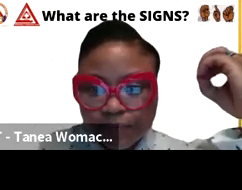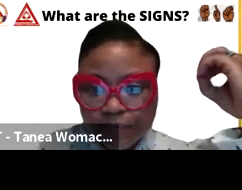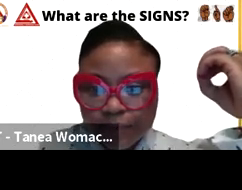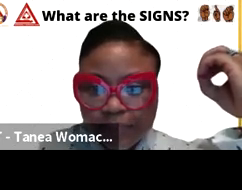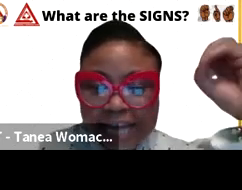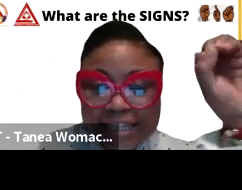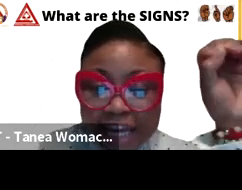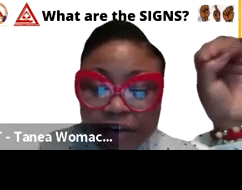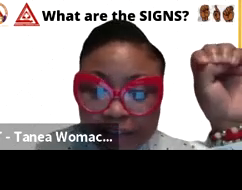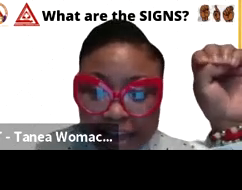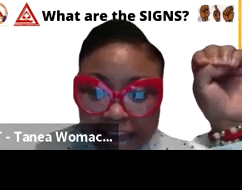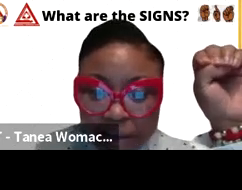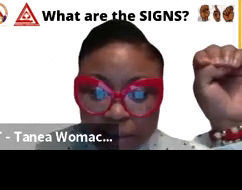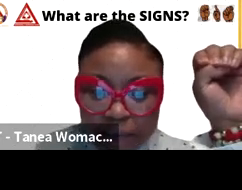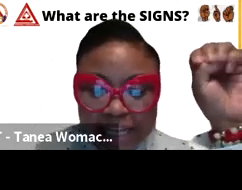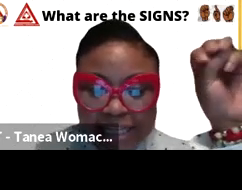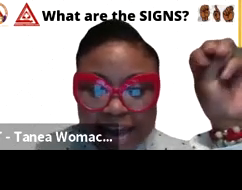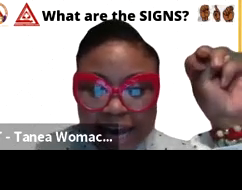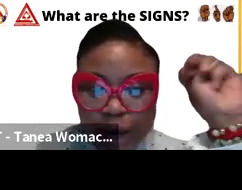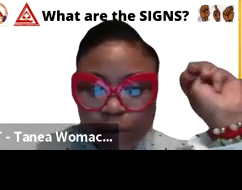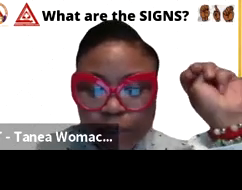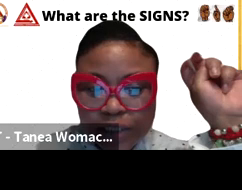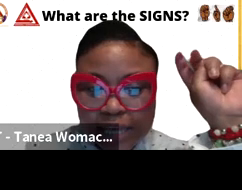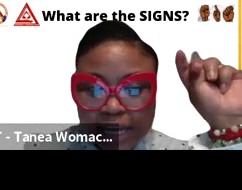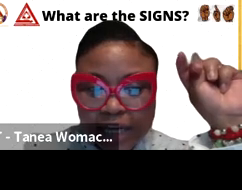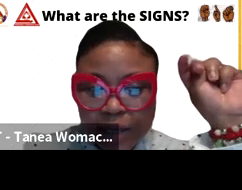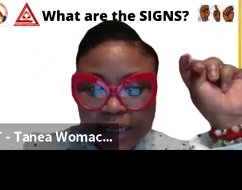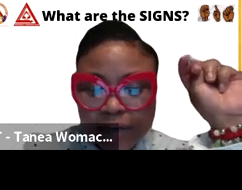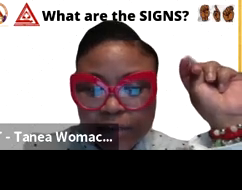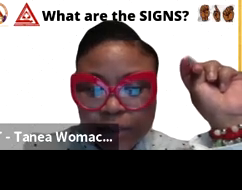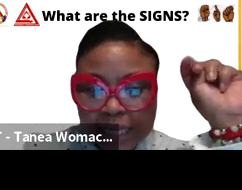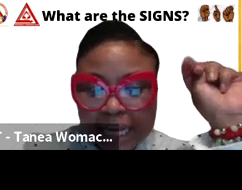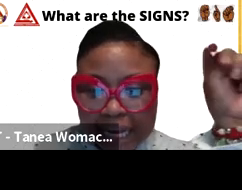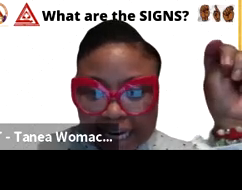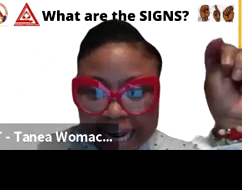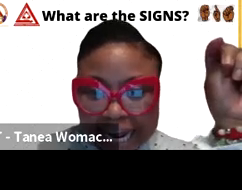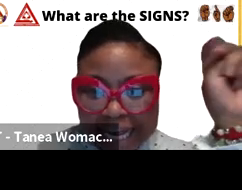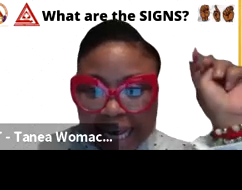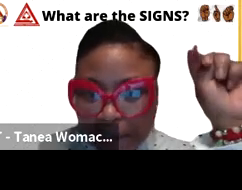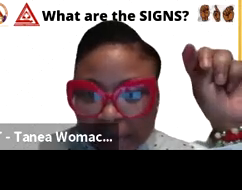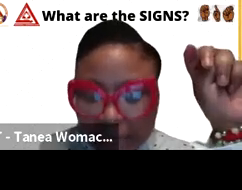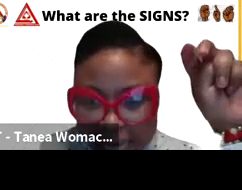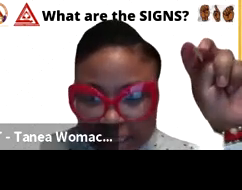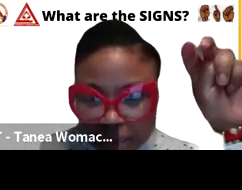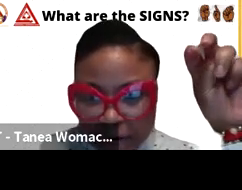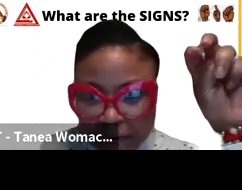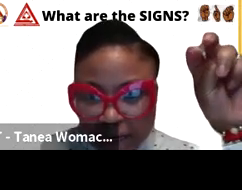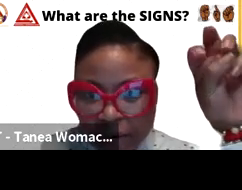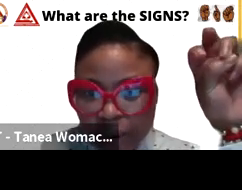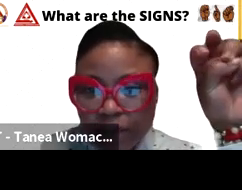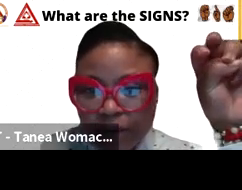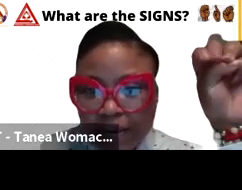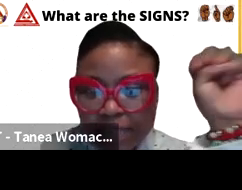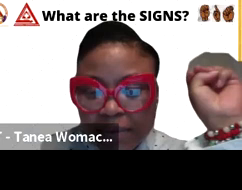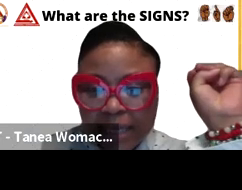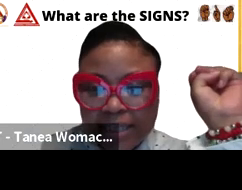An O. Yes, now, thank you for that, because that helps when you said, you know, the difference between the N and the M as in Mary,